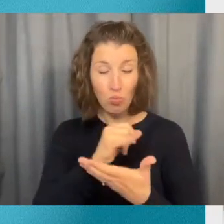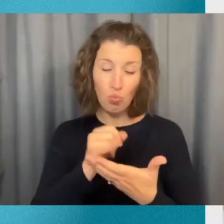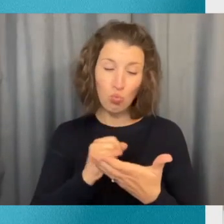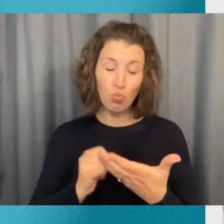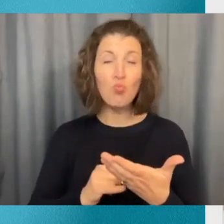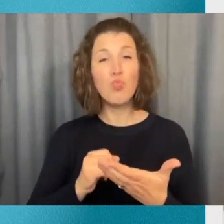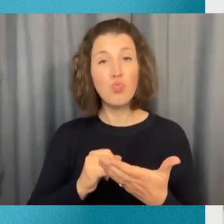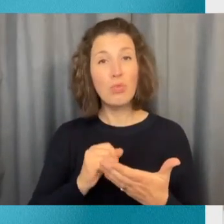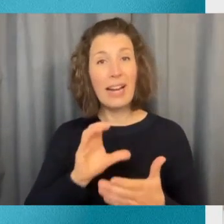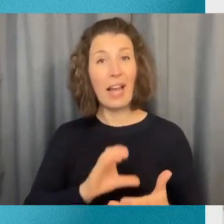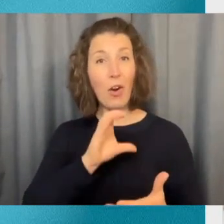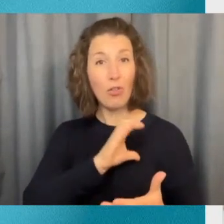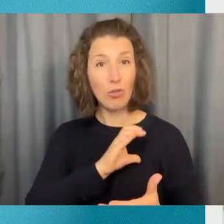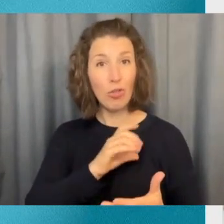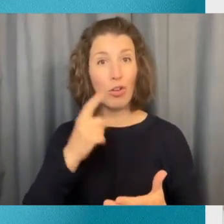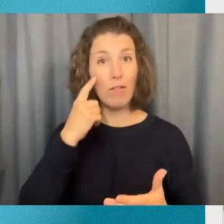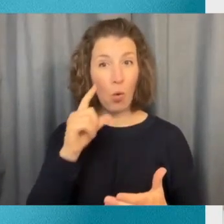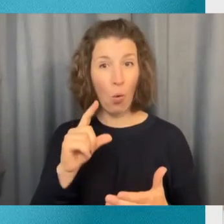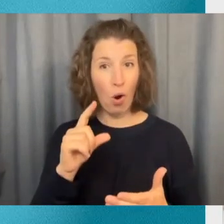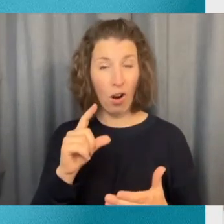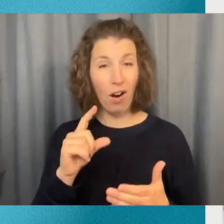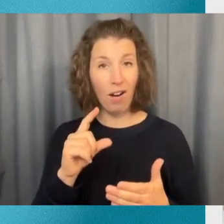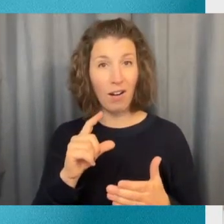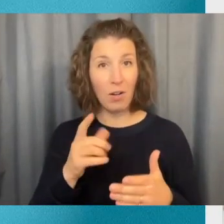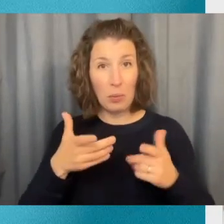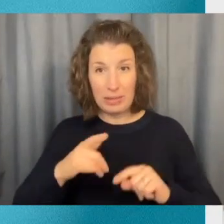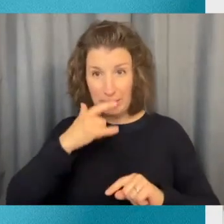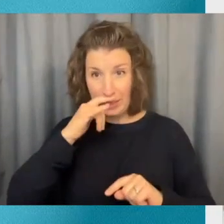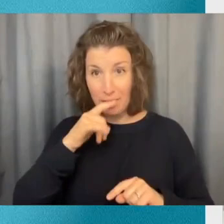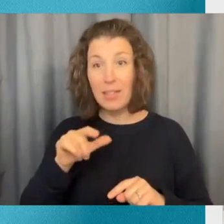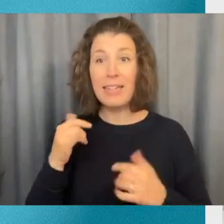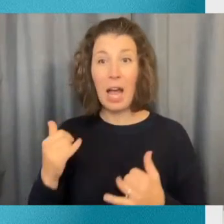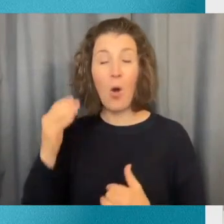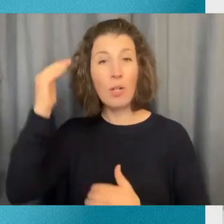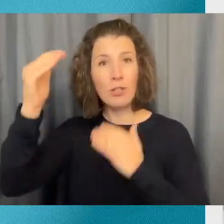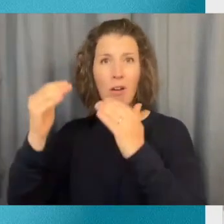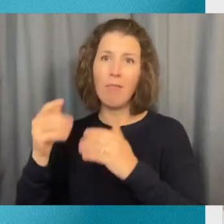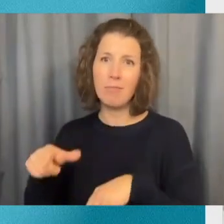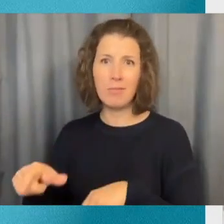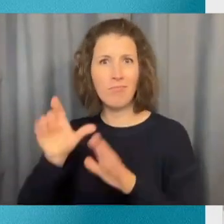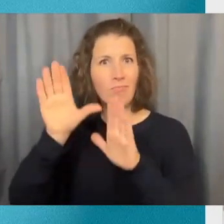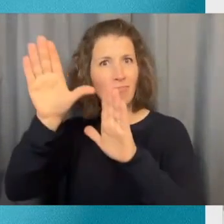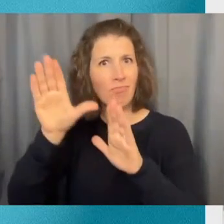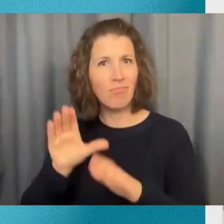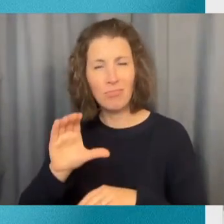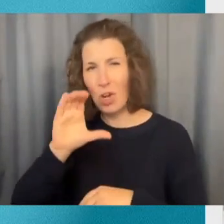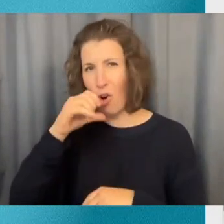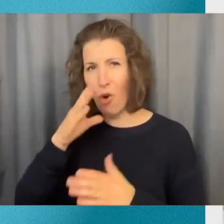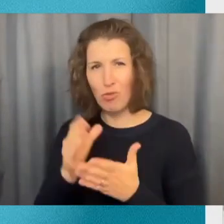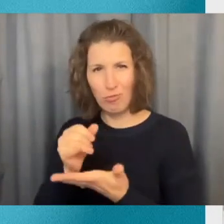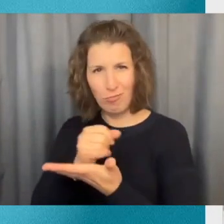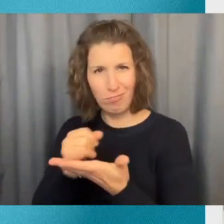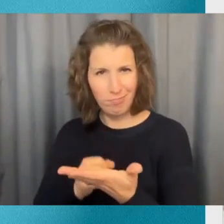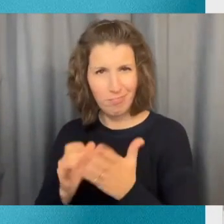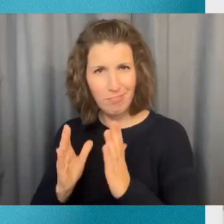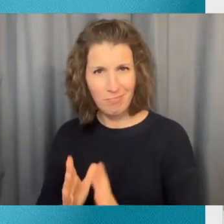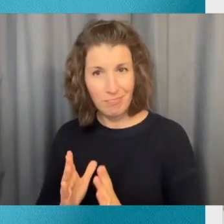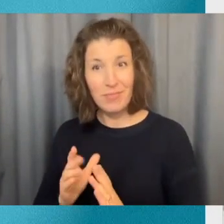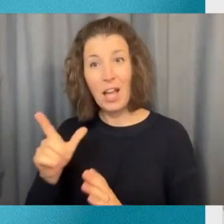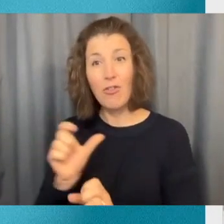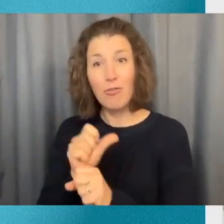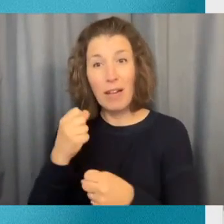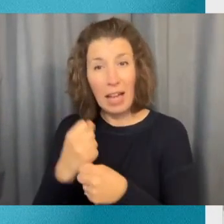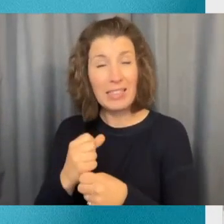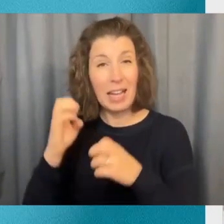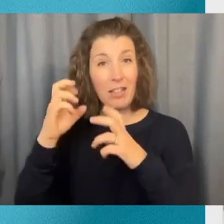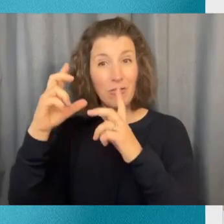and taped them to his inhalers. As an adult, it turns out he's actually a great cartoonist as well. He grew up and he created this whole educational series